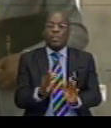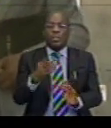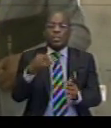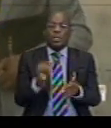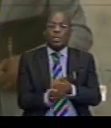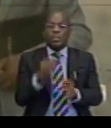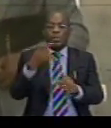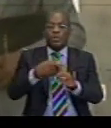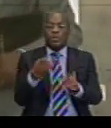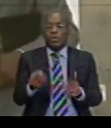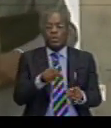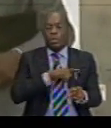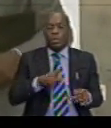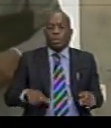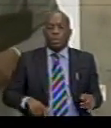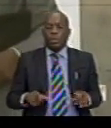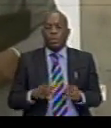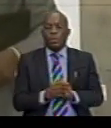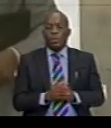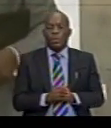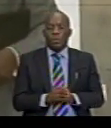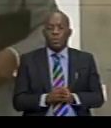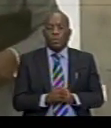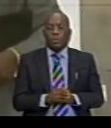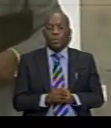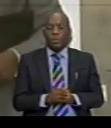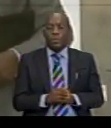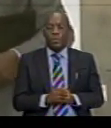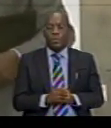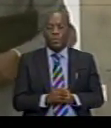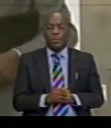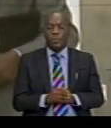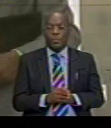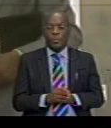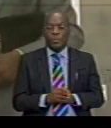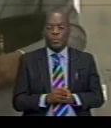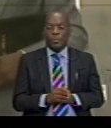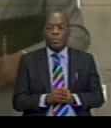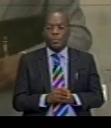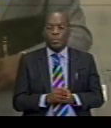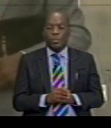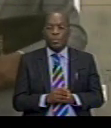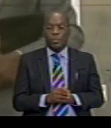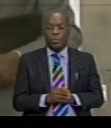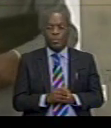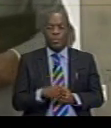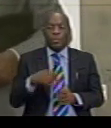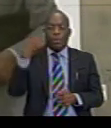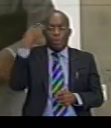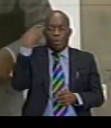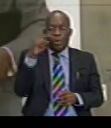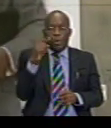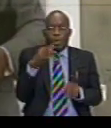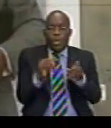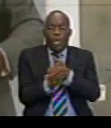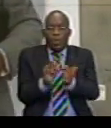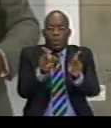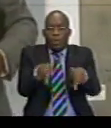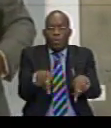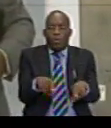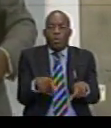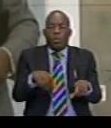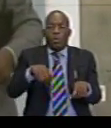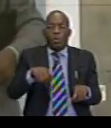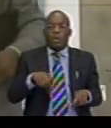that from the Lord. Et ils doivent venir ici pour écouter la parole de Dieu. And those people should come here to listen Et to the